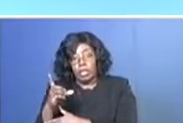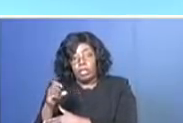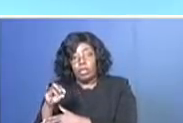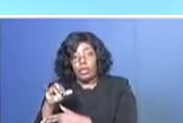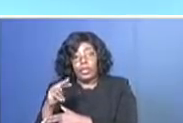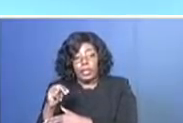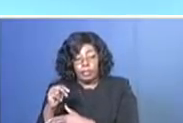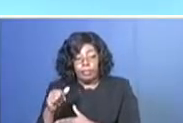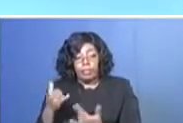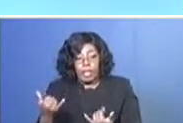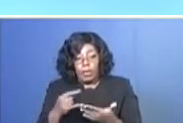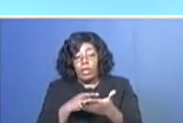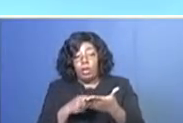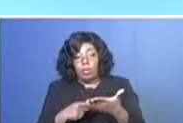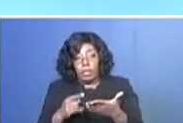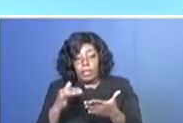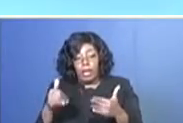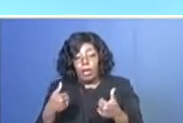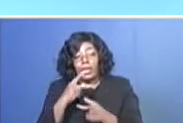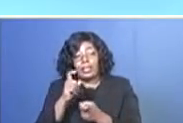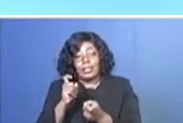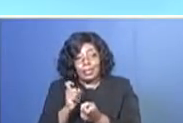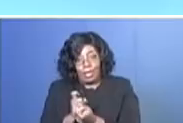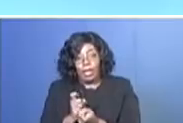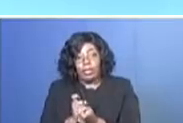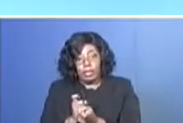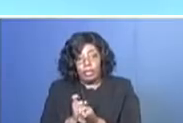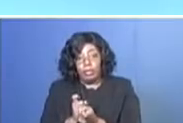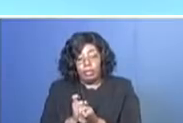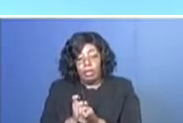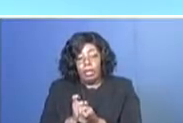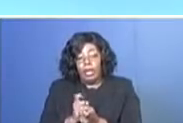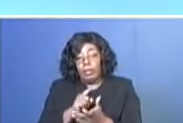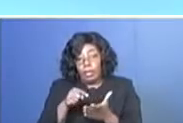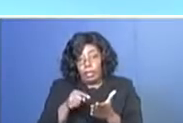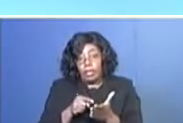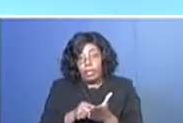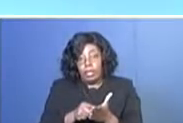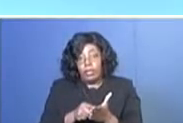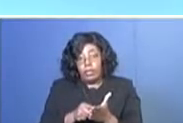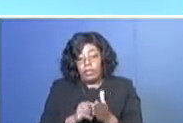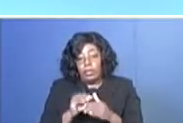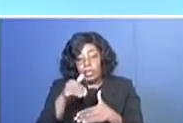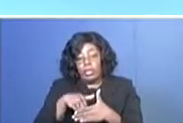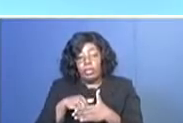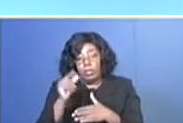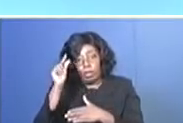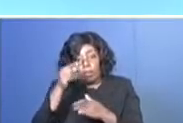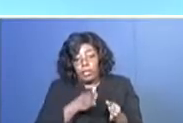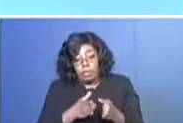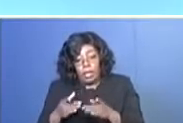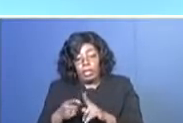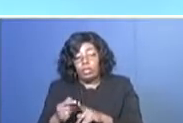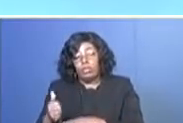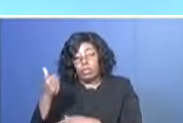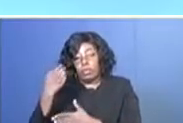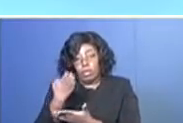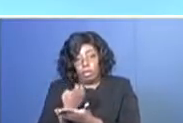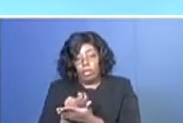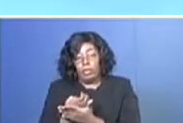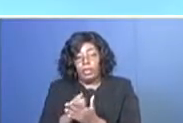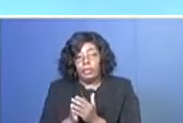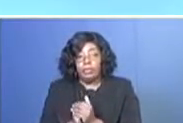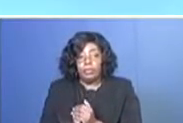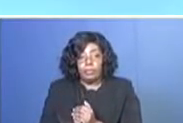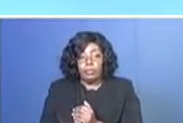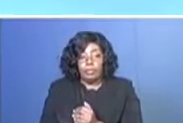today outlined exactly how this data configures into the government's plan to revive the economy. Keishla Adderley